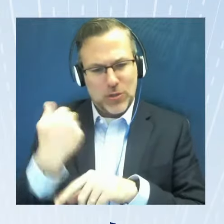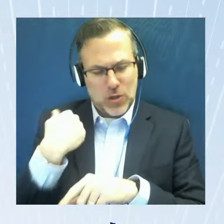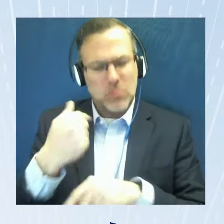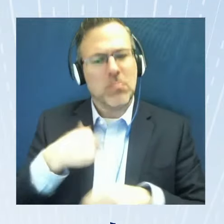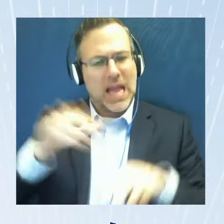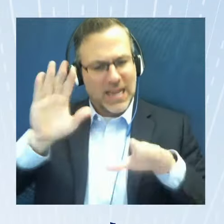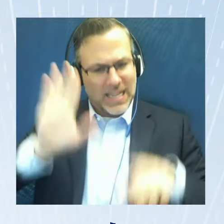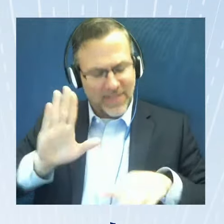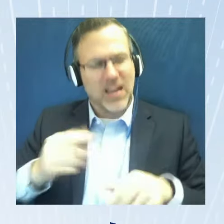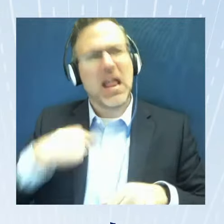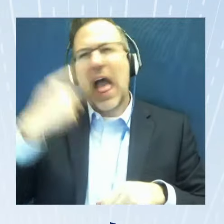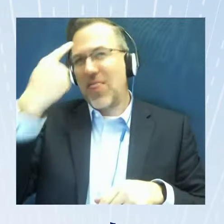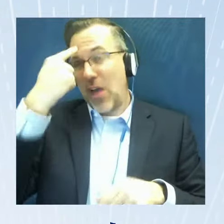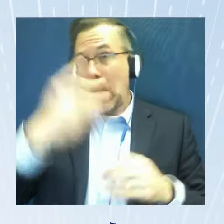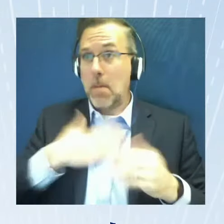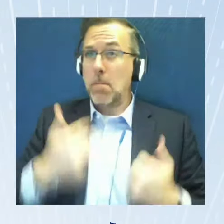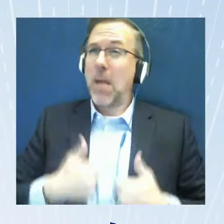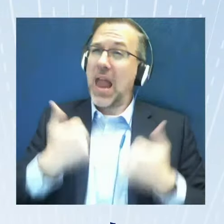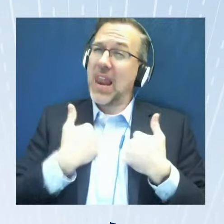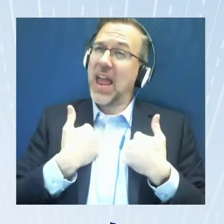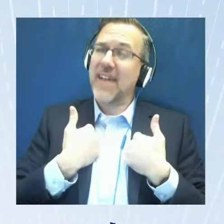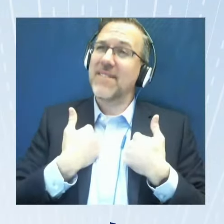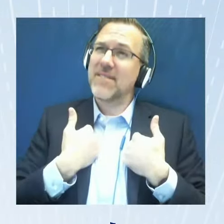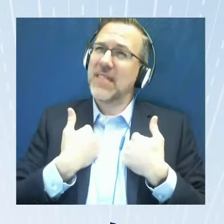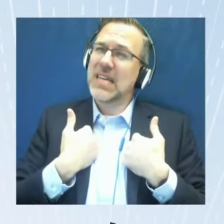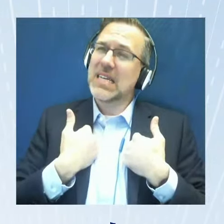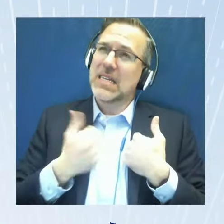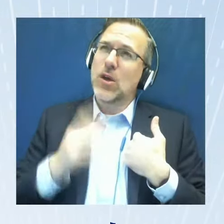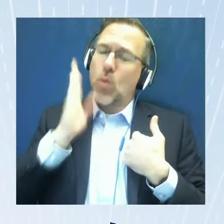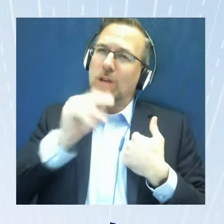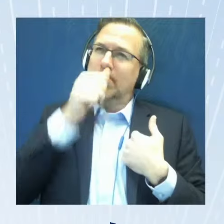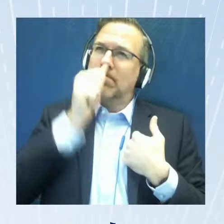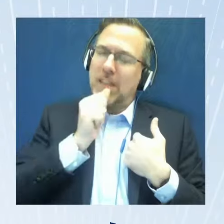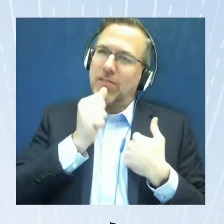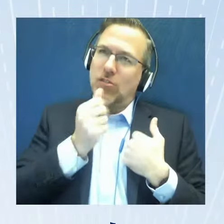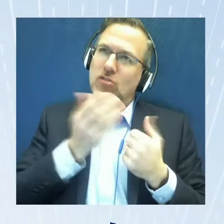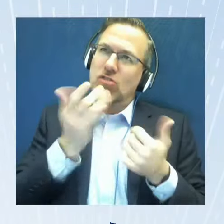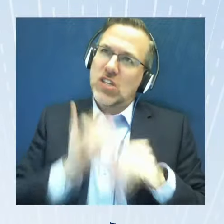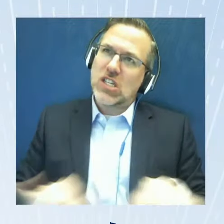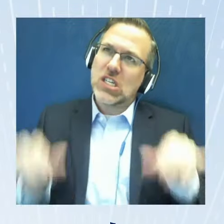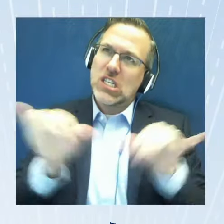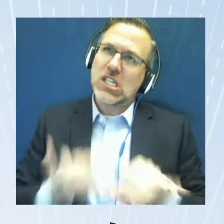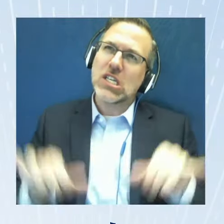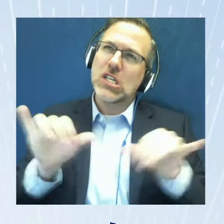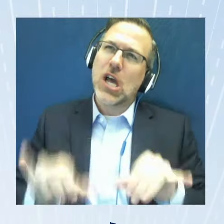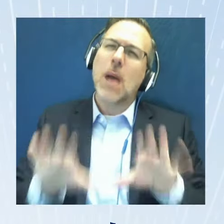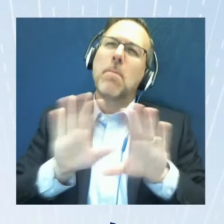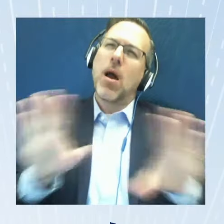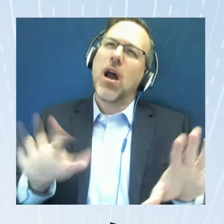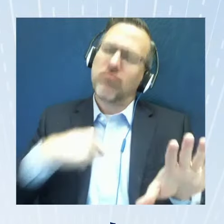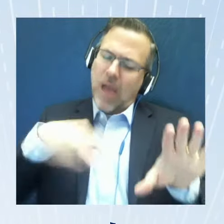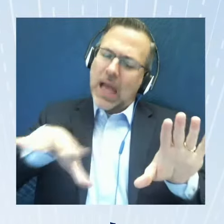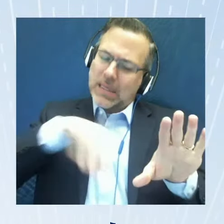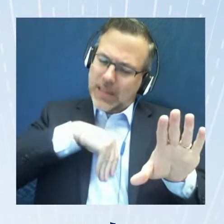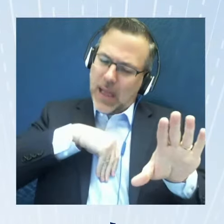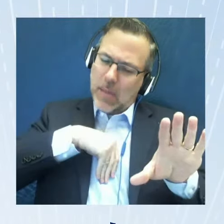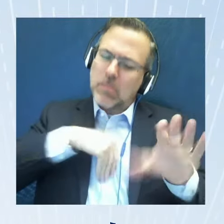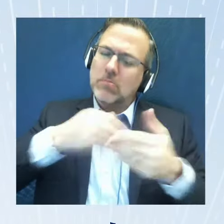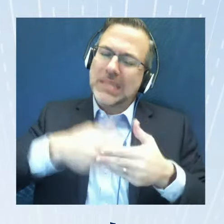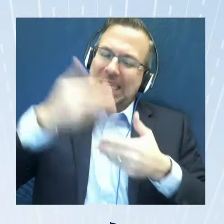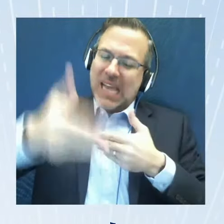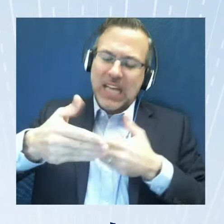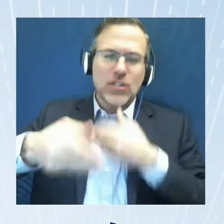was okay though, because the next generation would benefit. And so I'm saying that is because